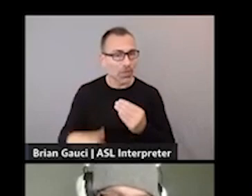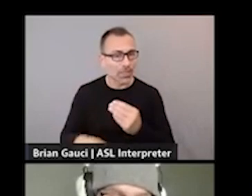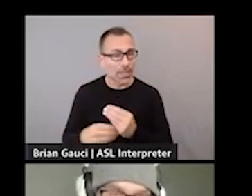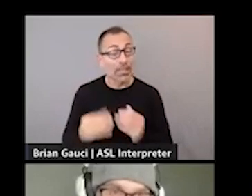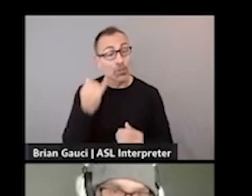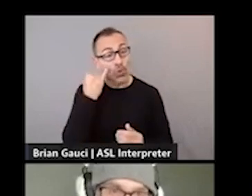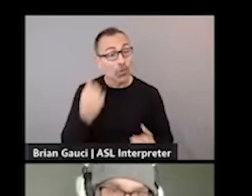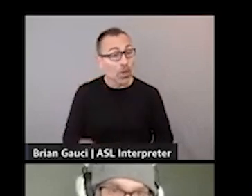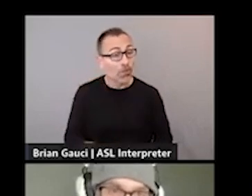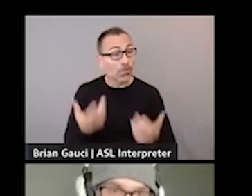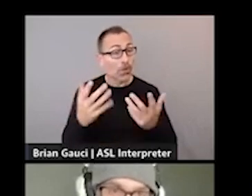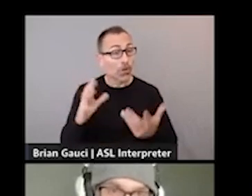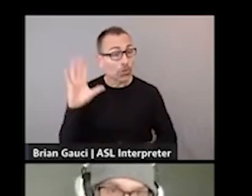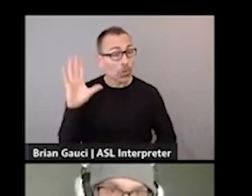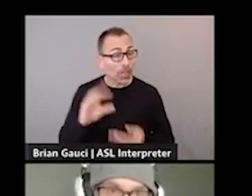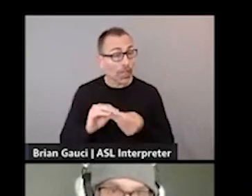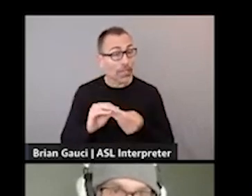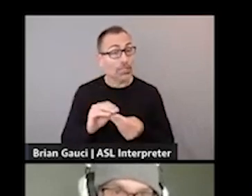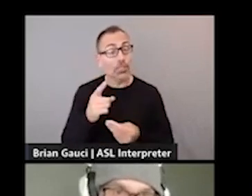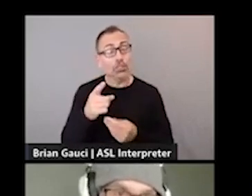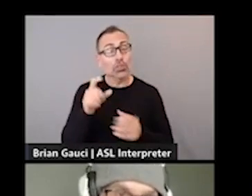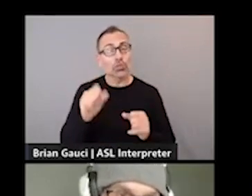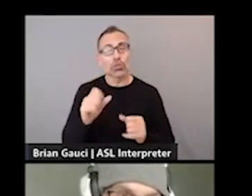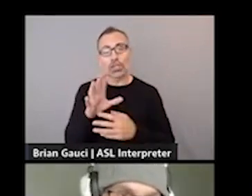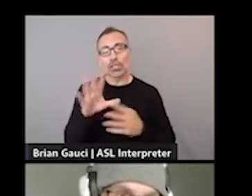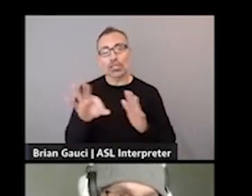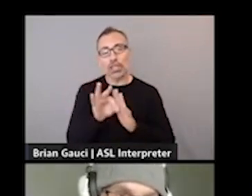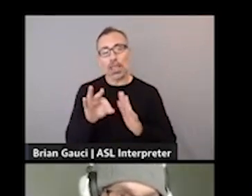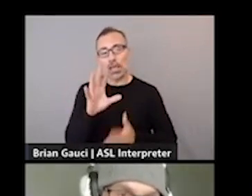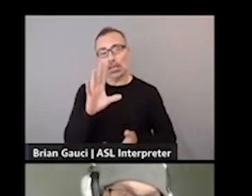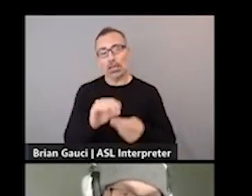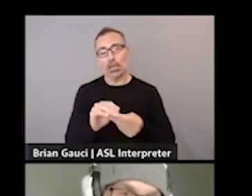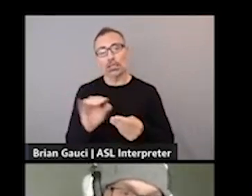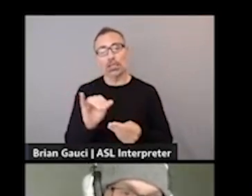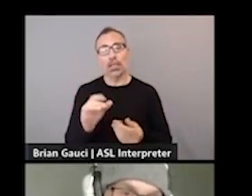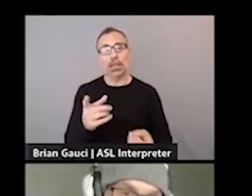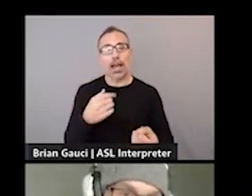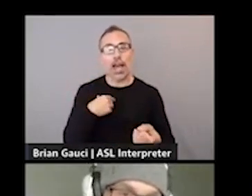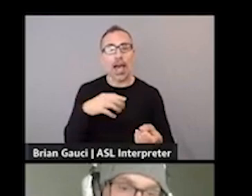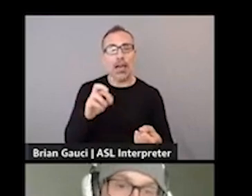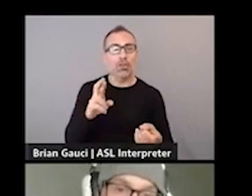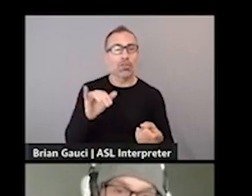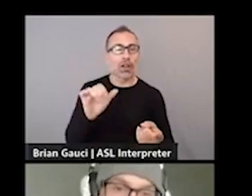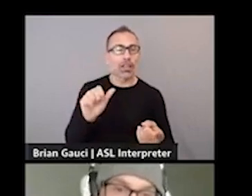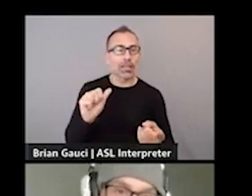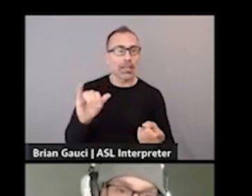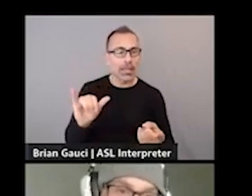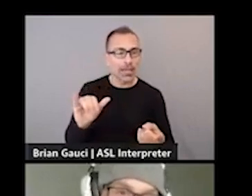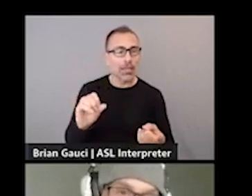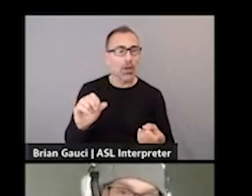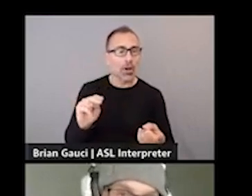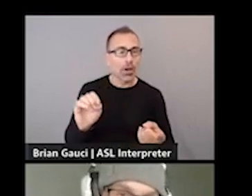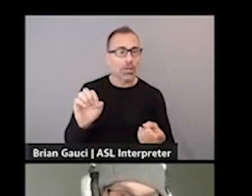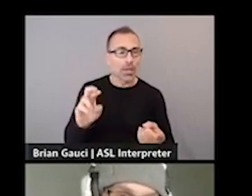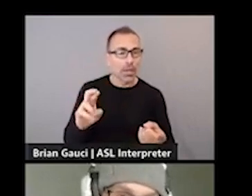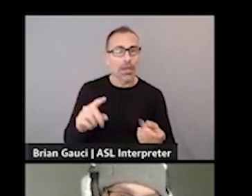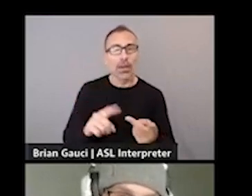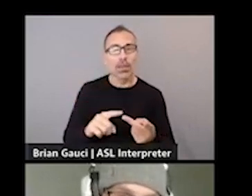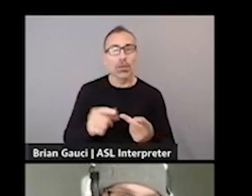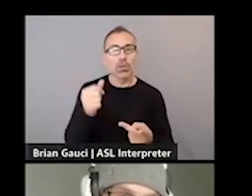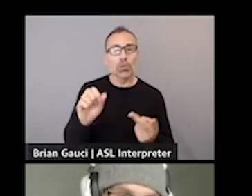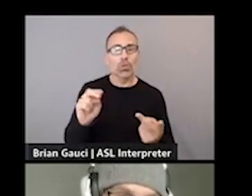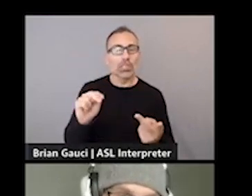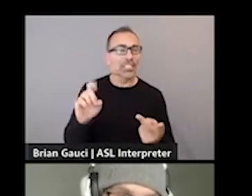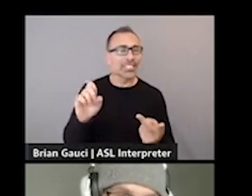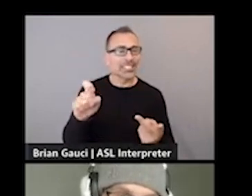multiple collections, first you can select the collections, like say, I have Friday on air, then you can specify the index. It could be,